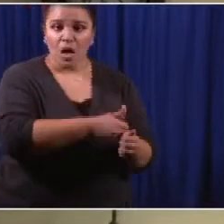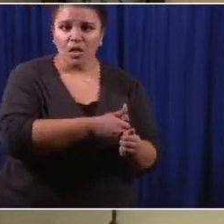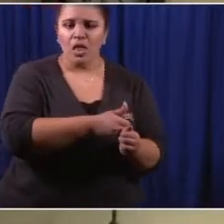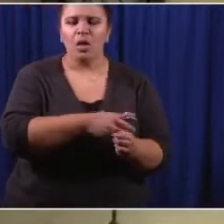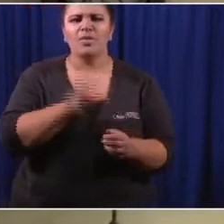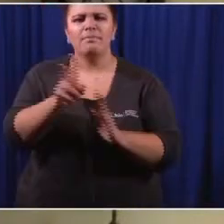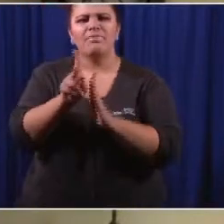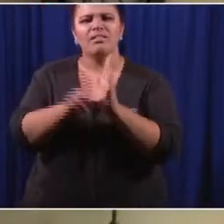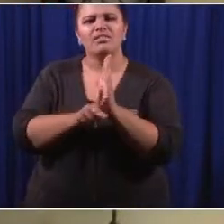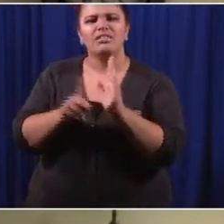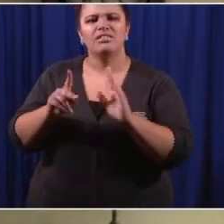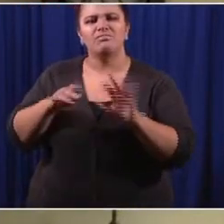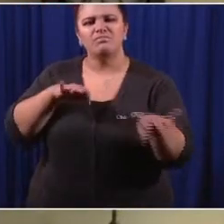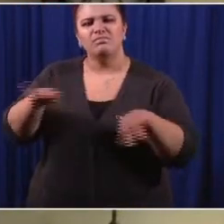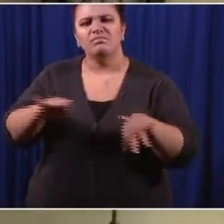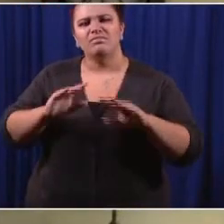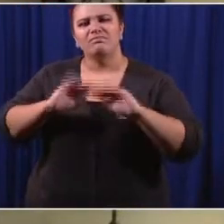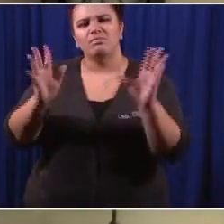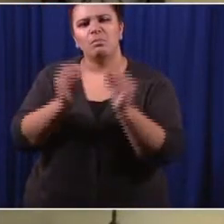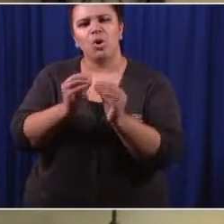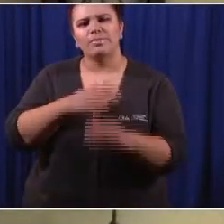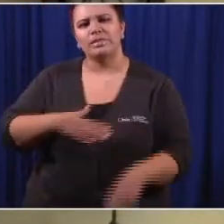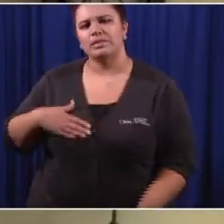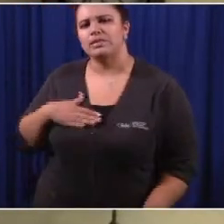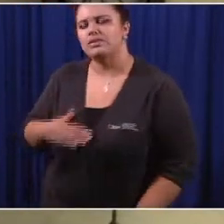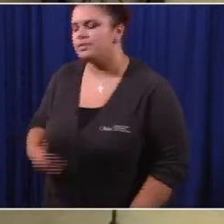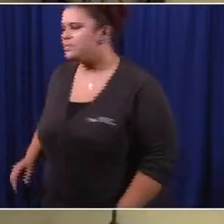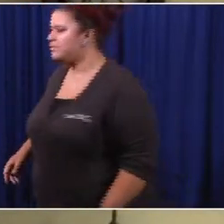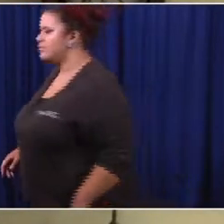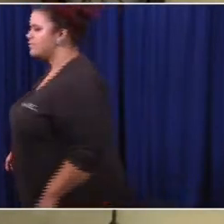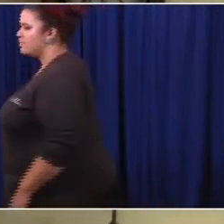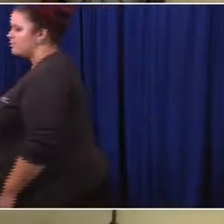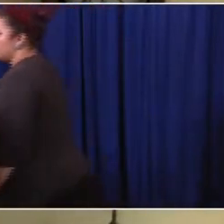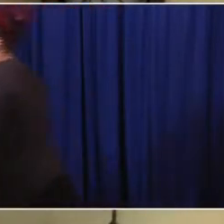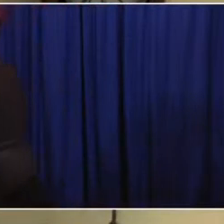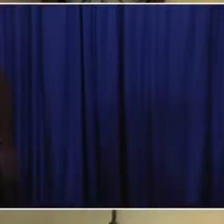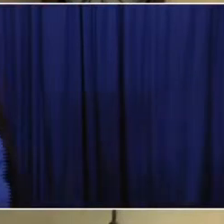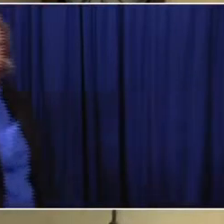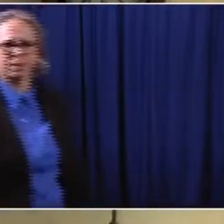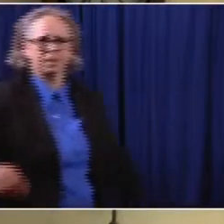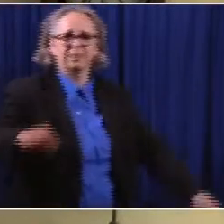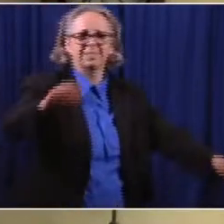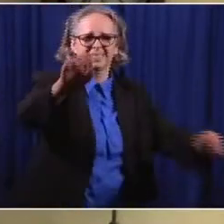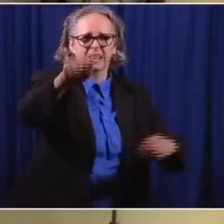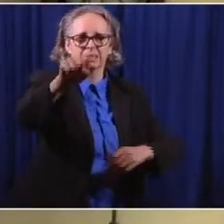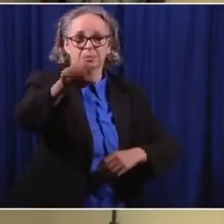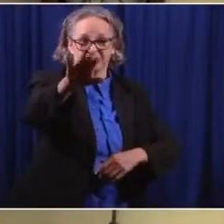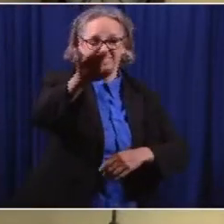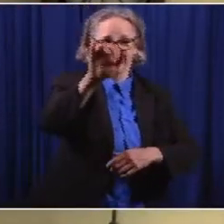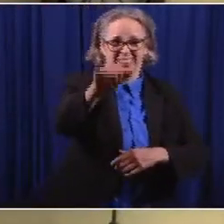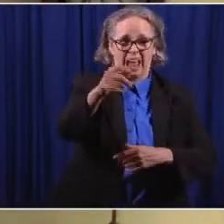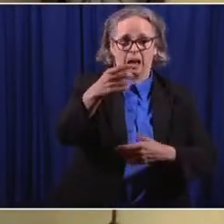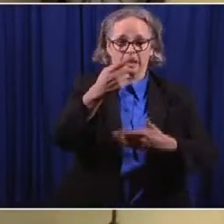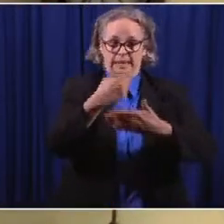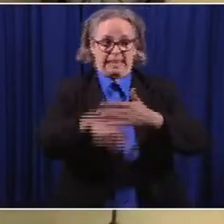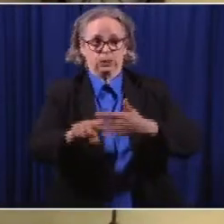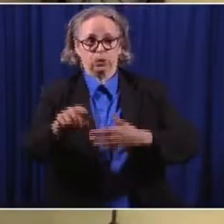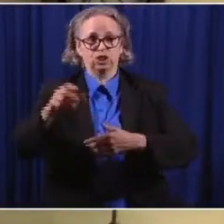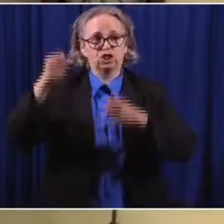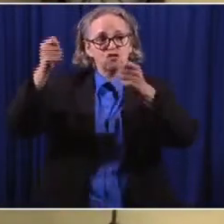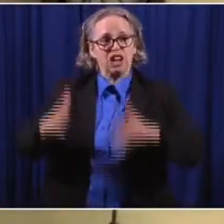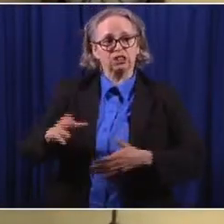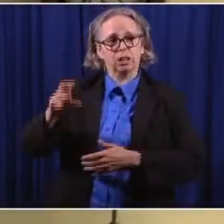have Ursel on, Director McElroy on next week, and she can kind of run